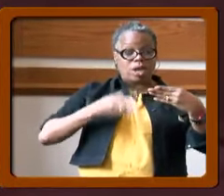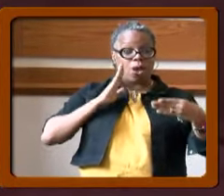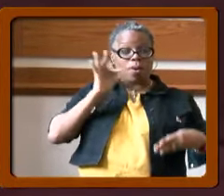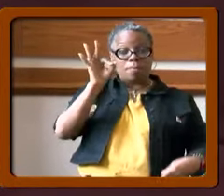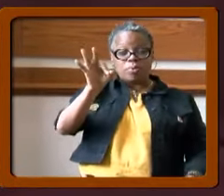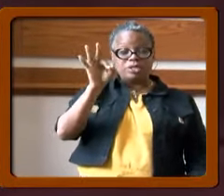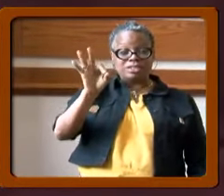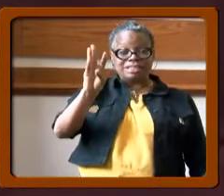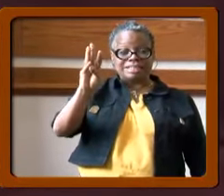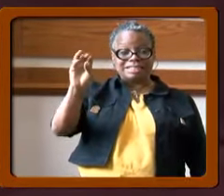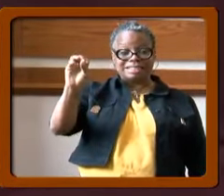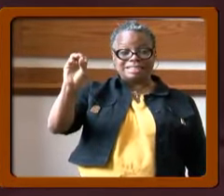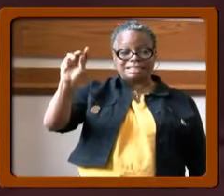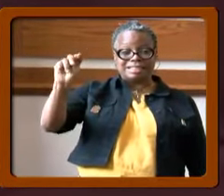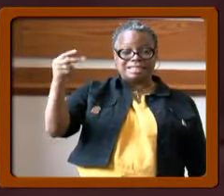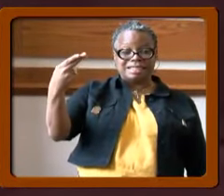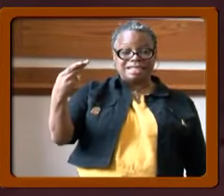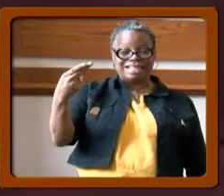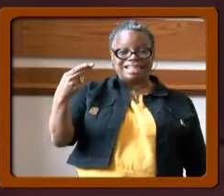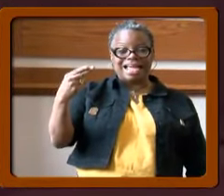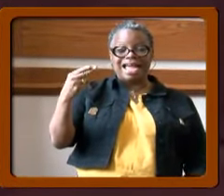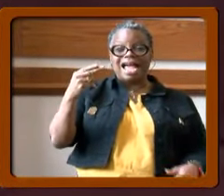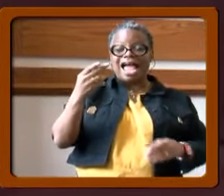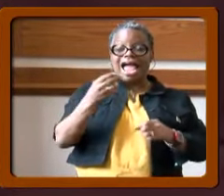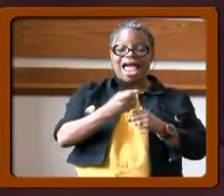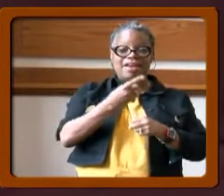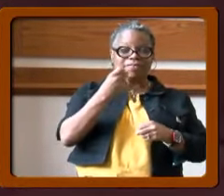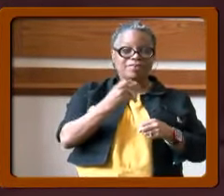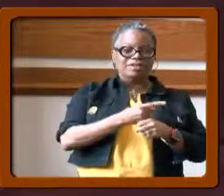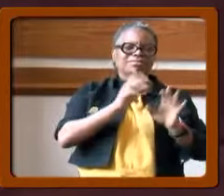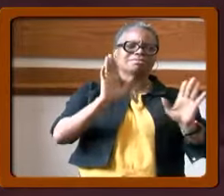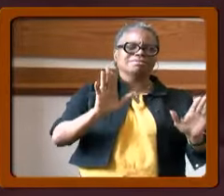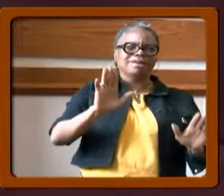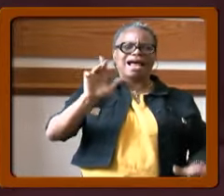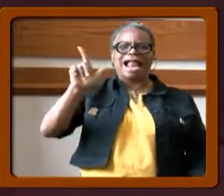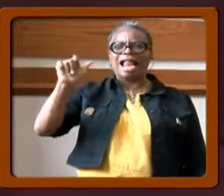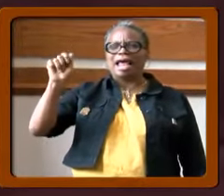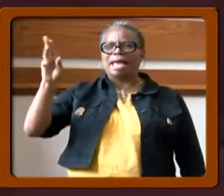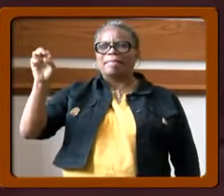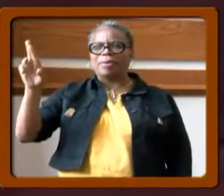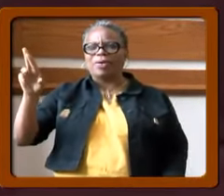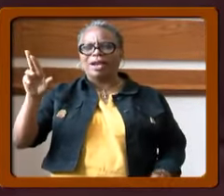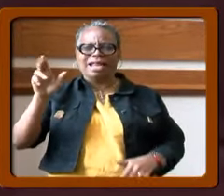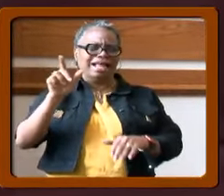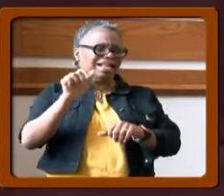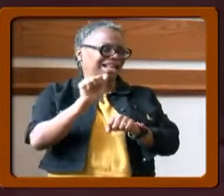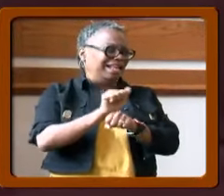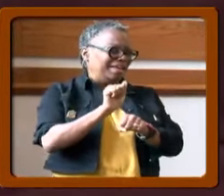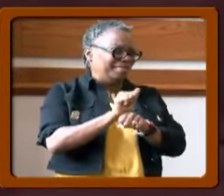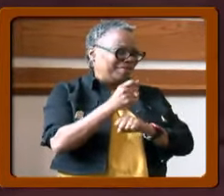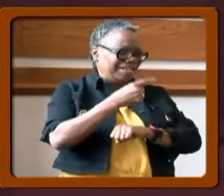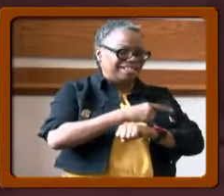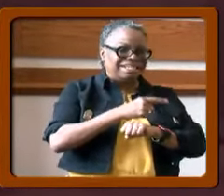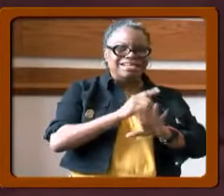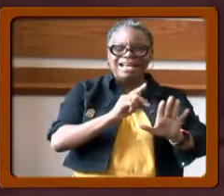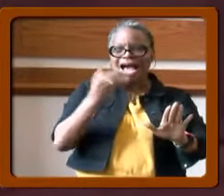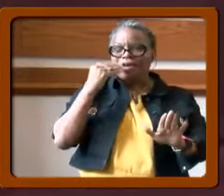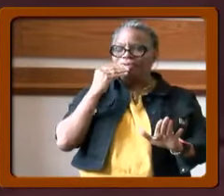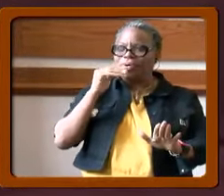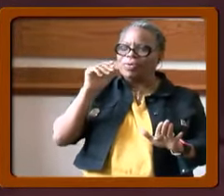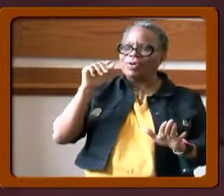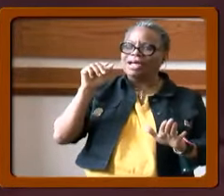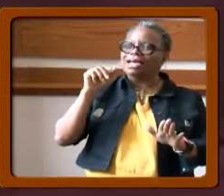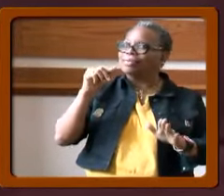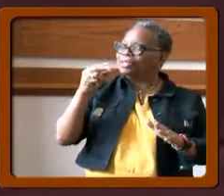preaching the 60th anniversary of the speech. What did I say? Labor Day weekend. I knew it was one of those holidays. Labor Day,